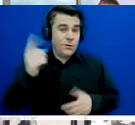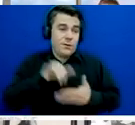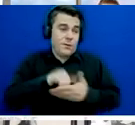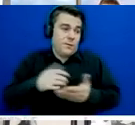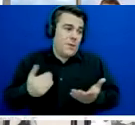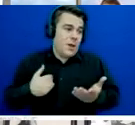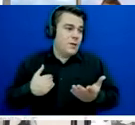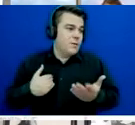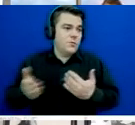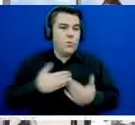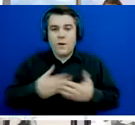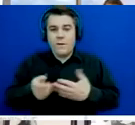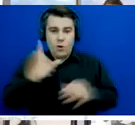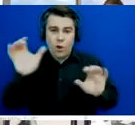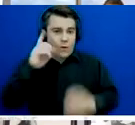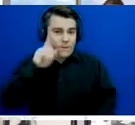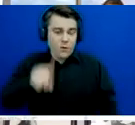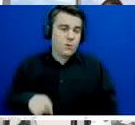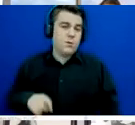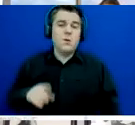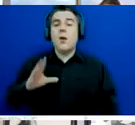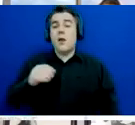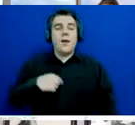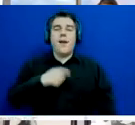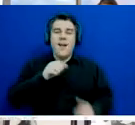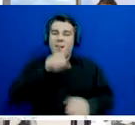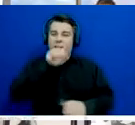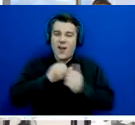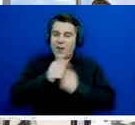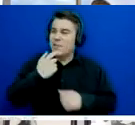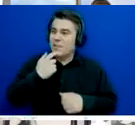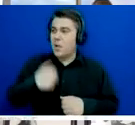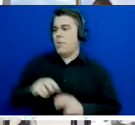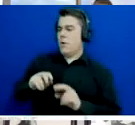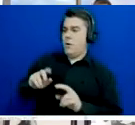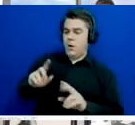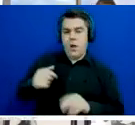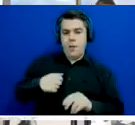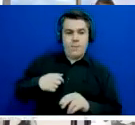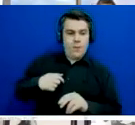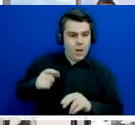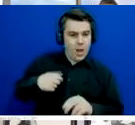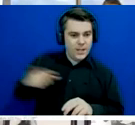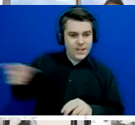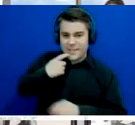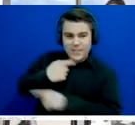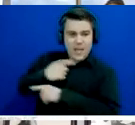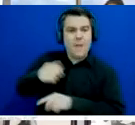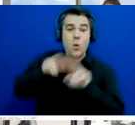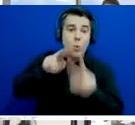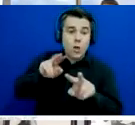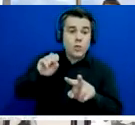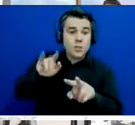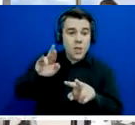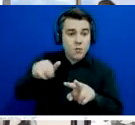has whatever you're looking for. And so I love how you put it in this. I've been watching Barry, I've been watching Sarah. She has had these